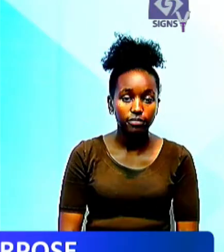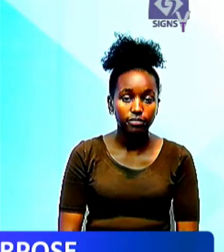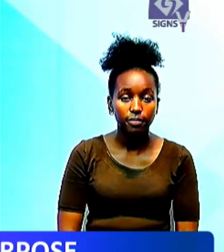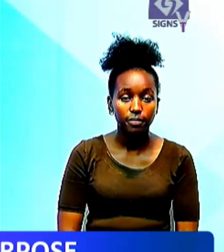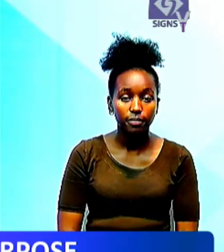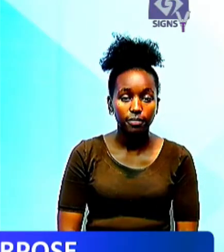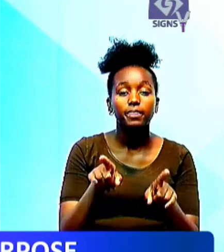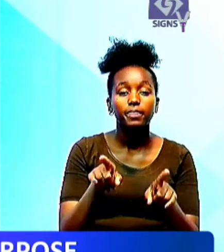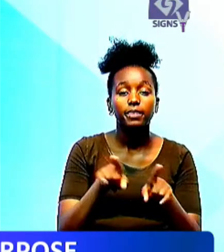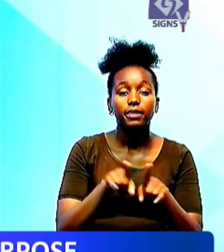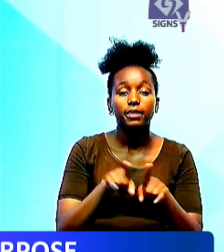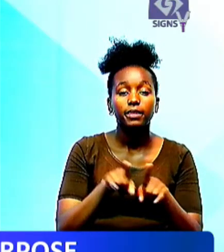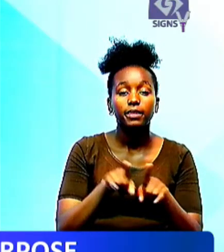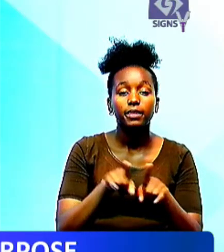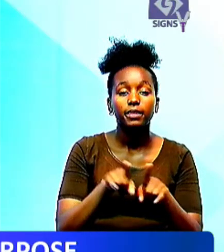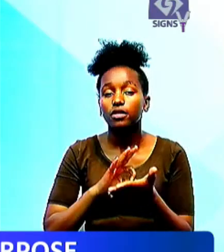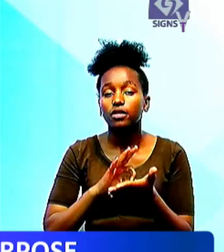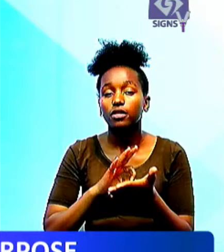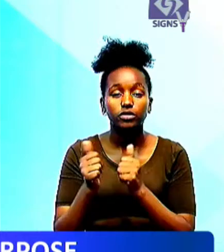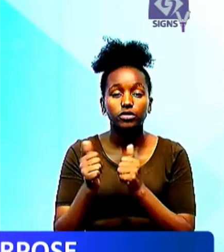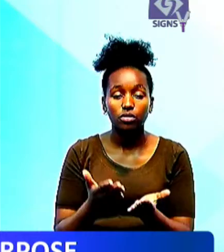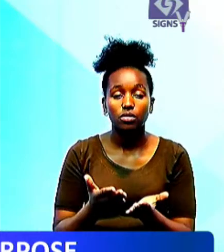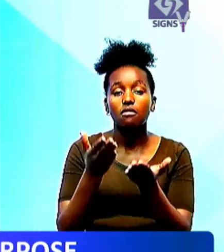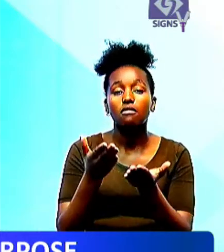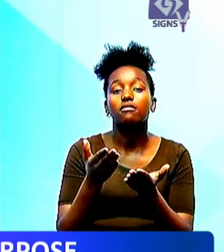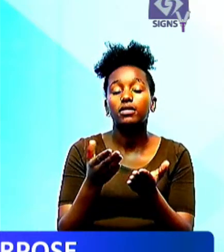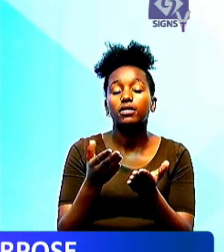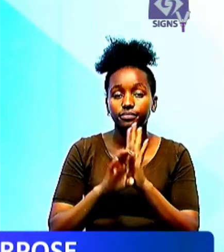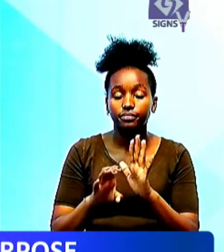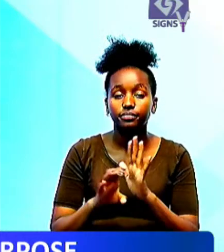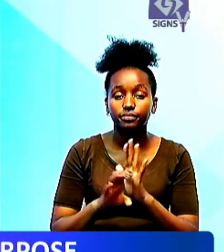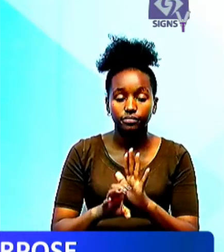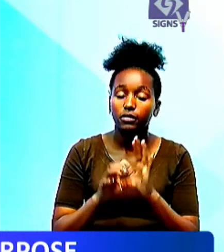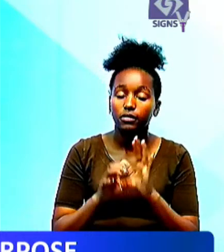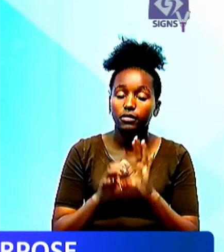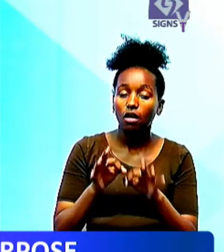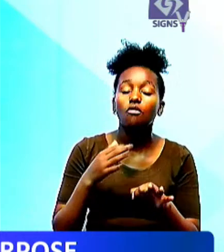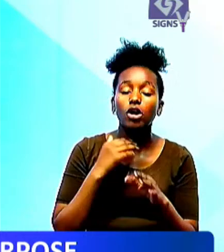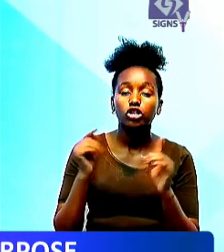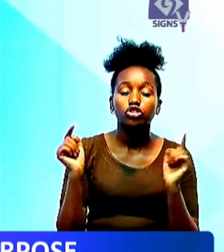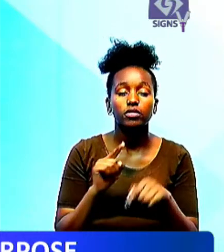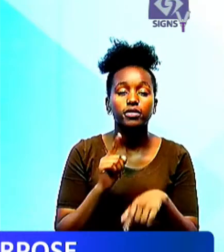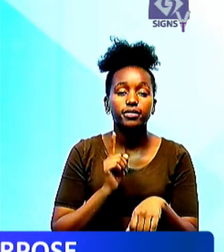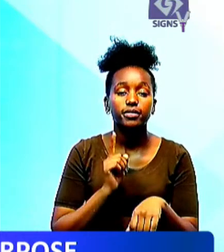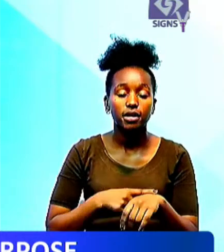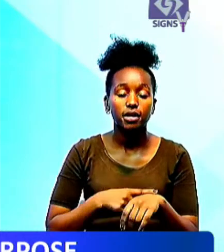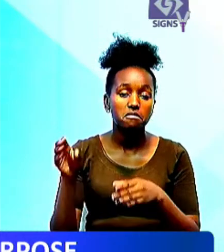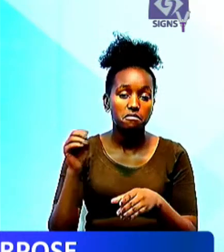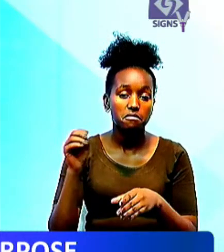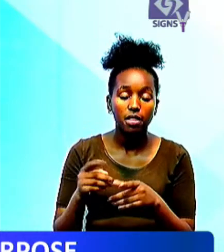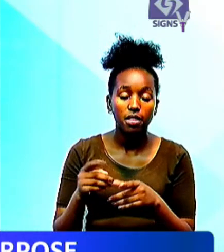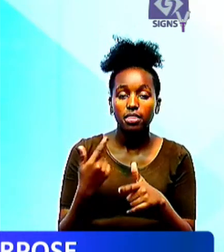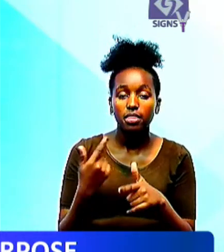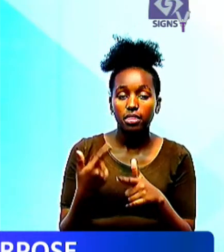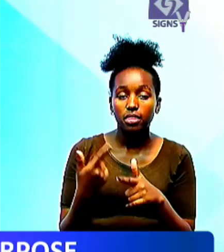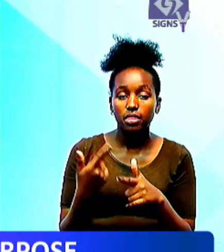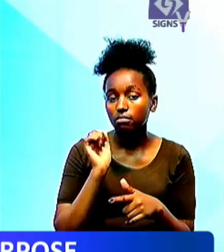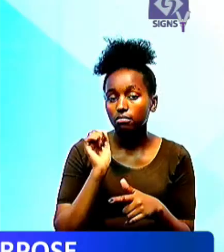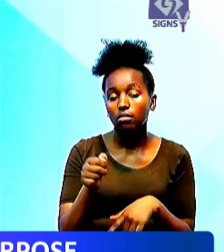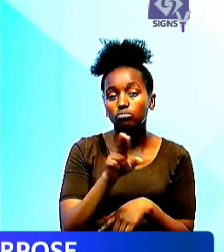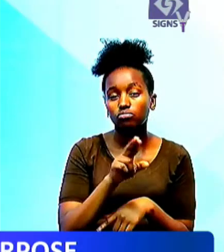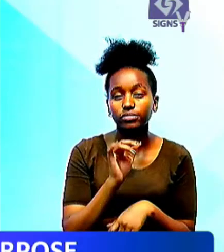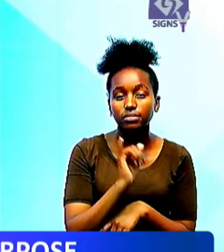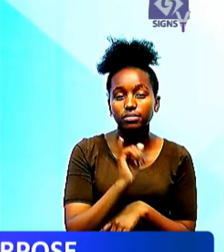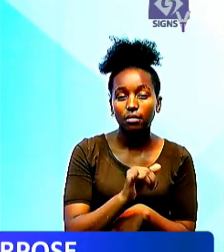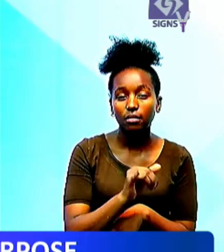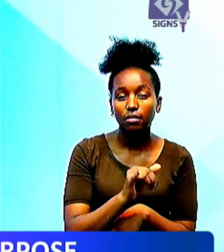one of the funds that you help us to offer those liquidity, if you're looking for something short-term and liquidity needs, you want something that you want,